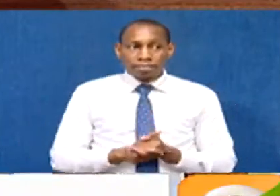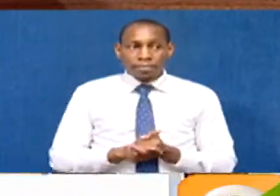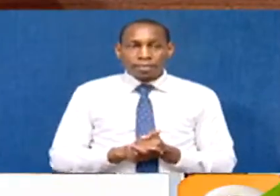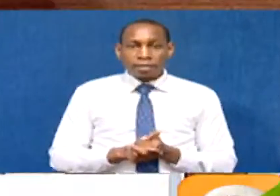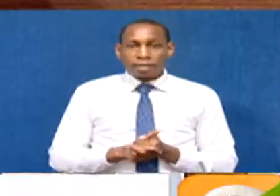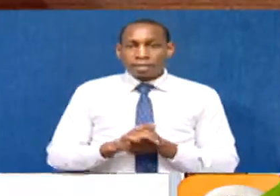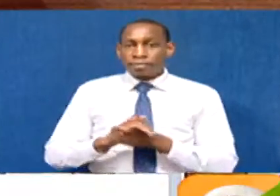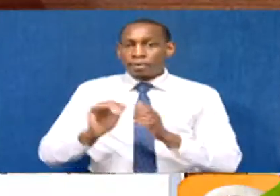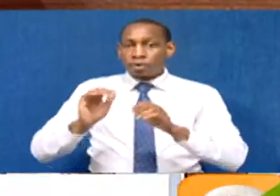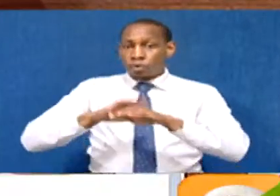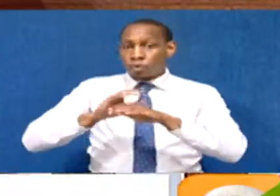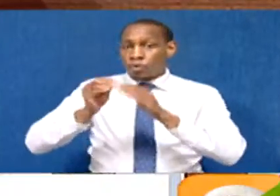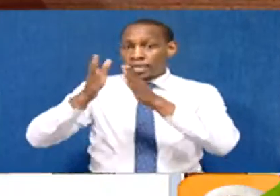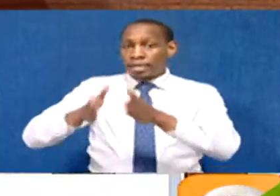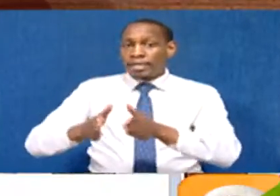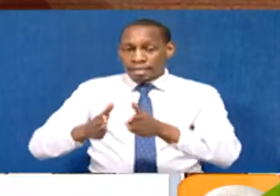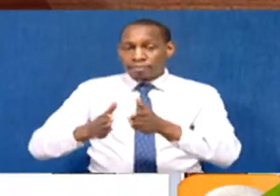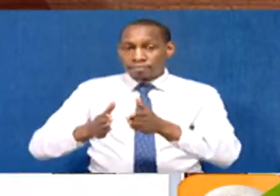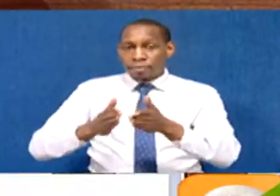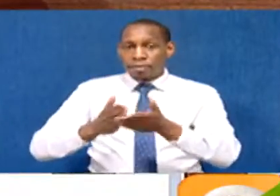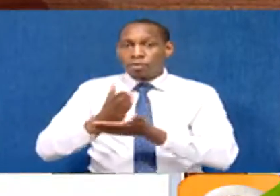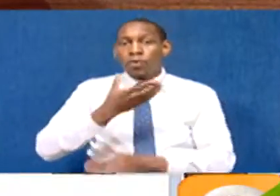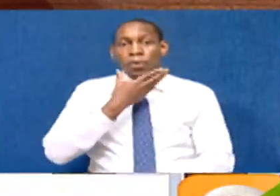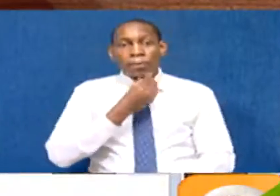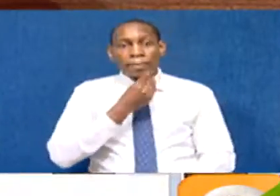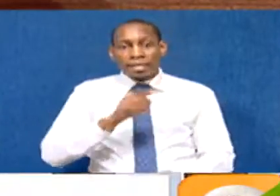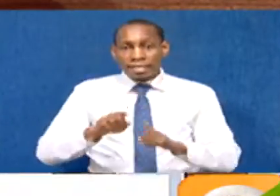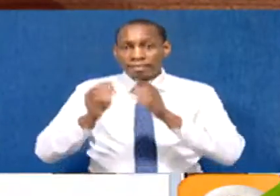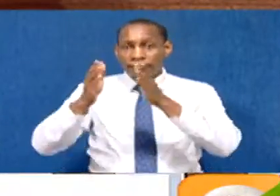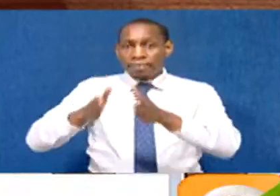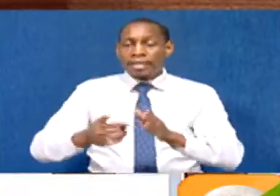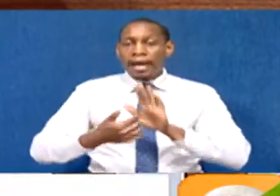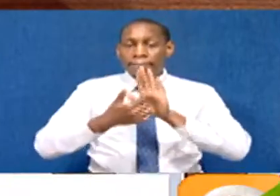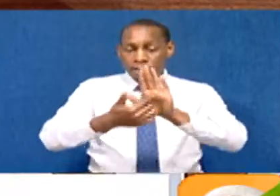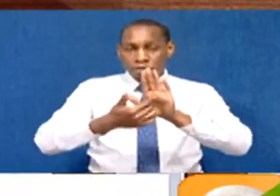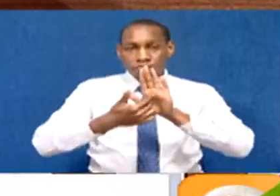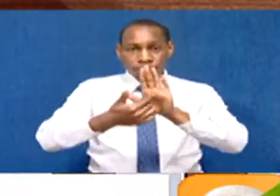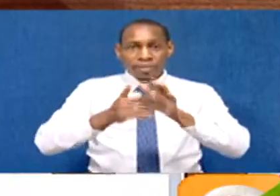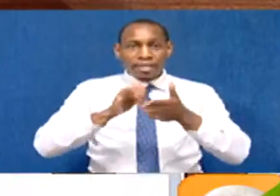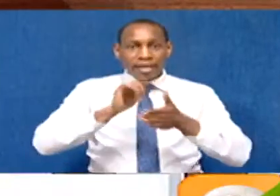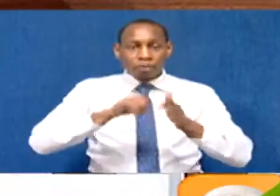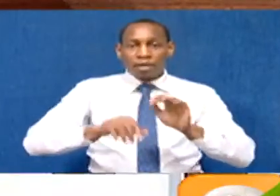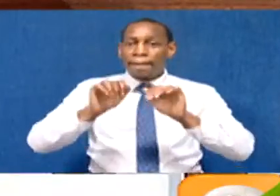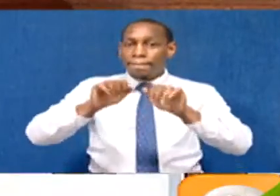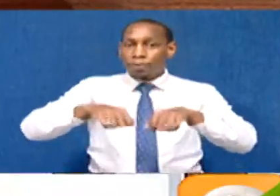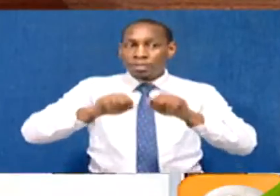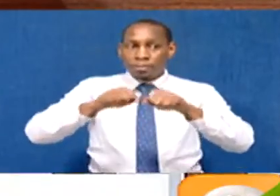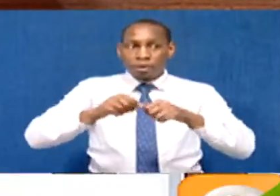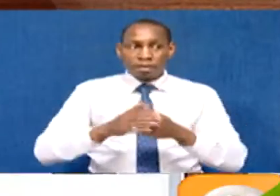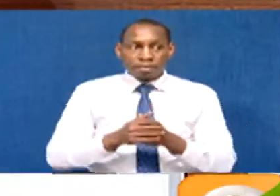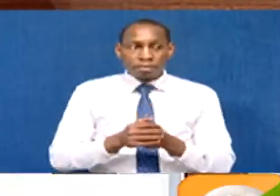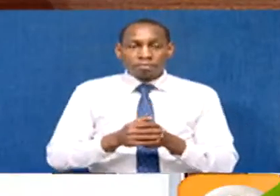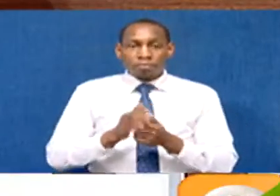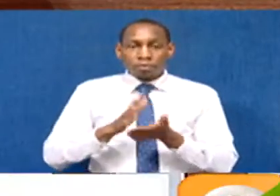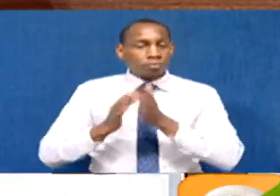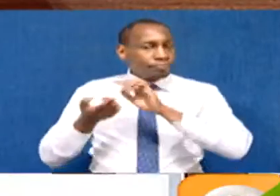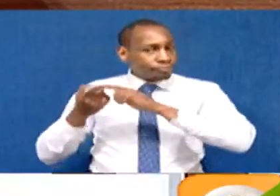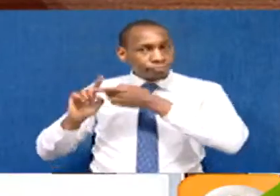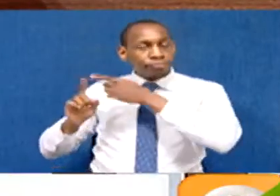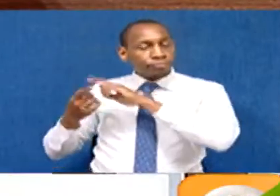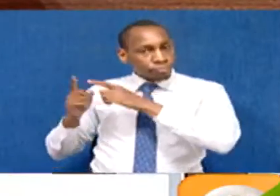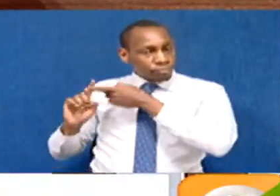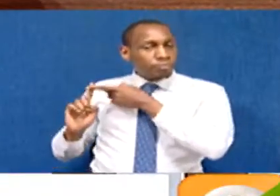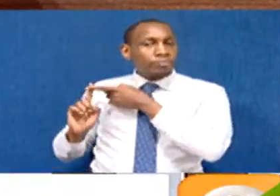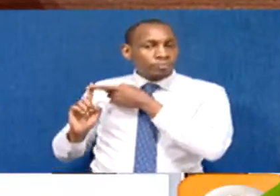we have a safe pair of hands in Baba, a leader who has demonstrated that he can actually look back,